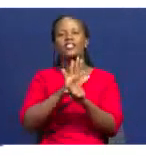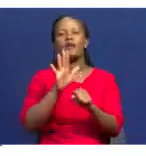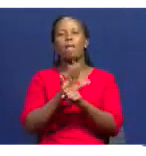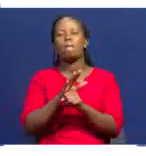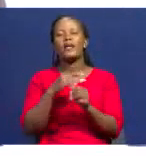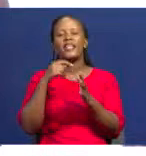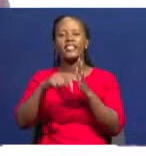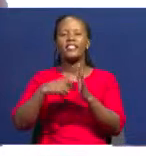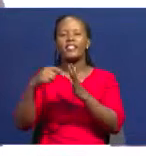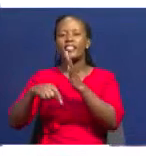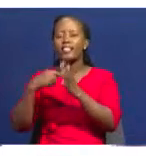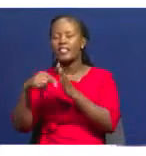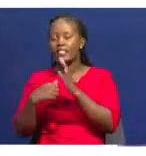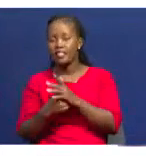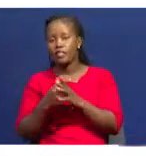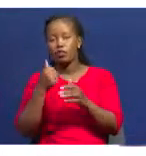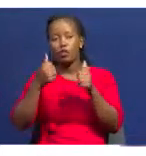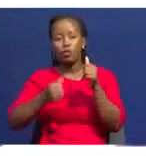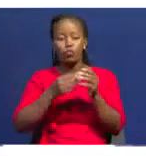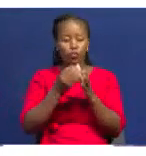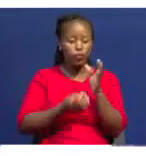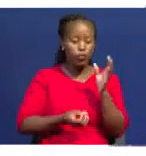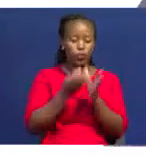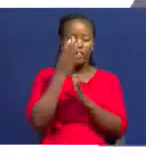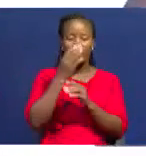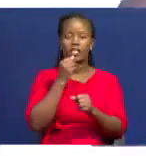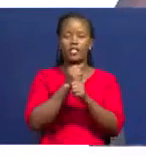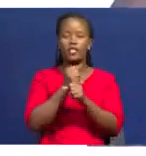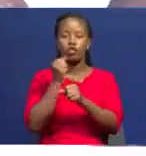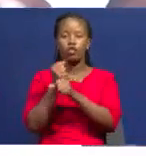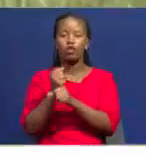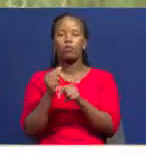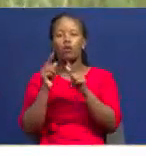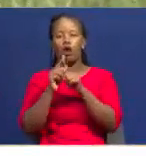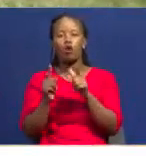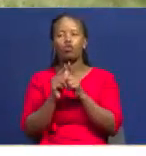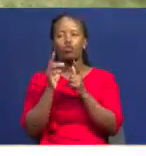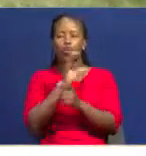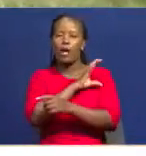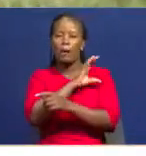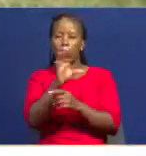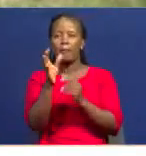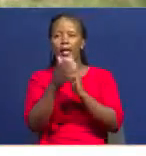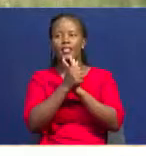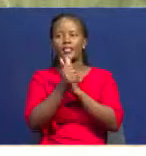here, which will not only create jobs, but will also be able to impart skills.